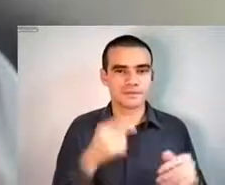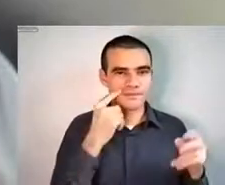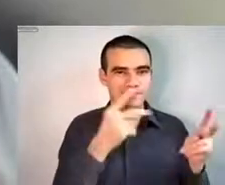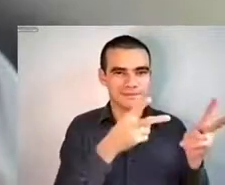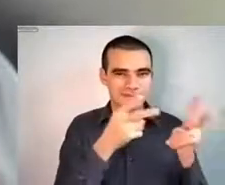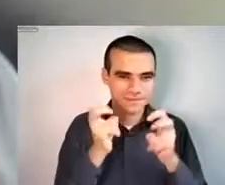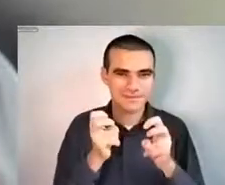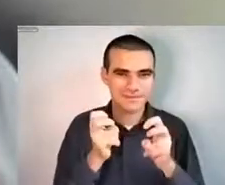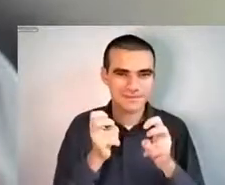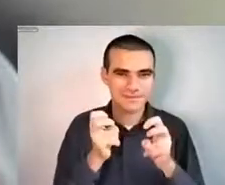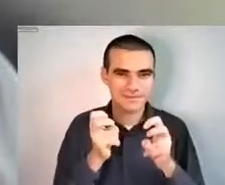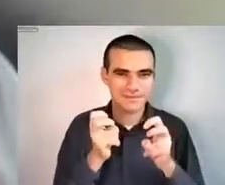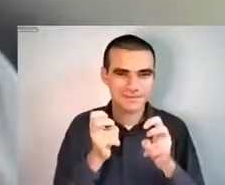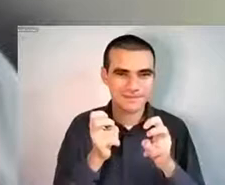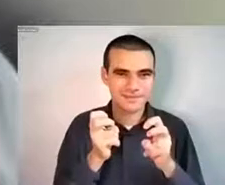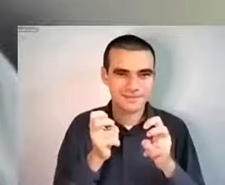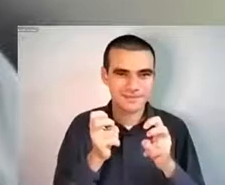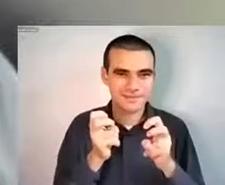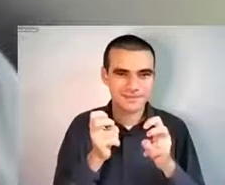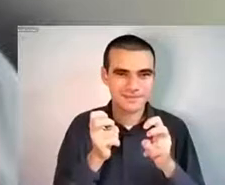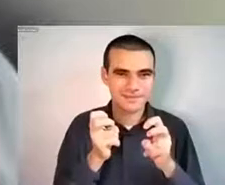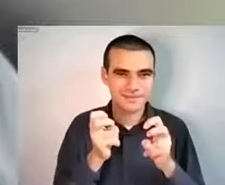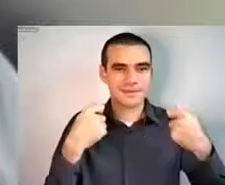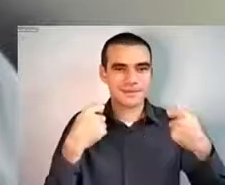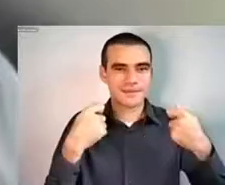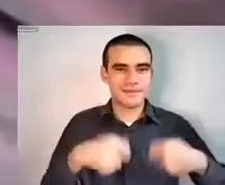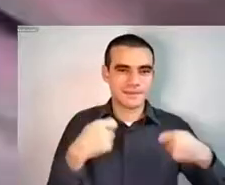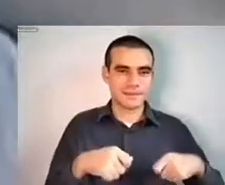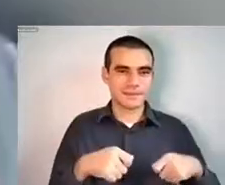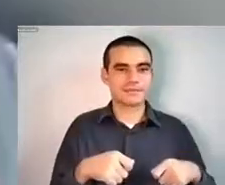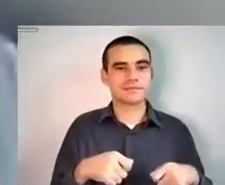This view that we need to have